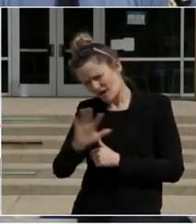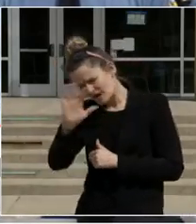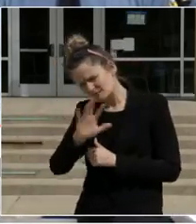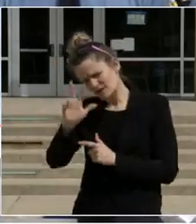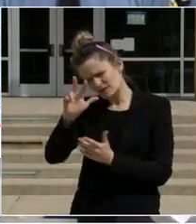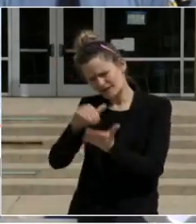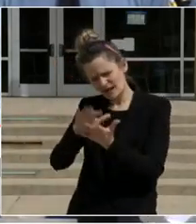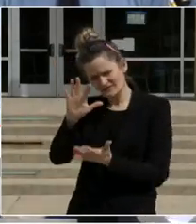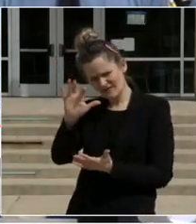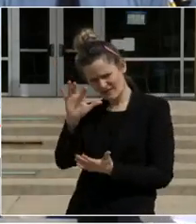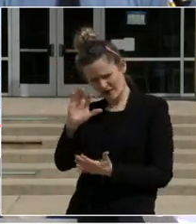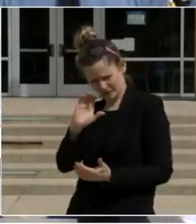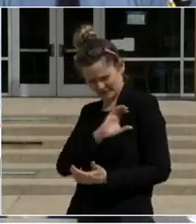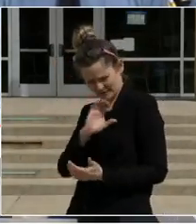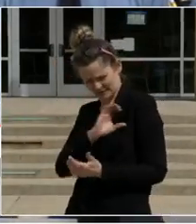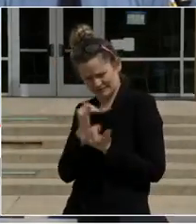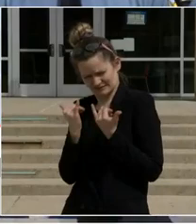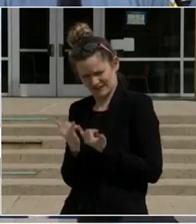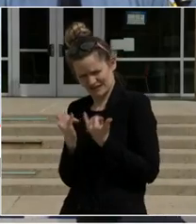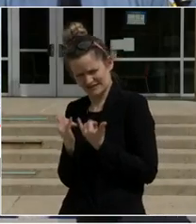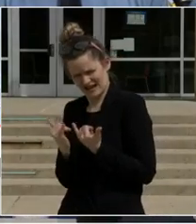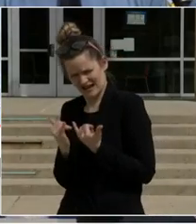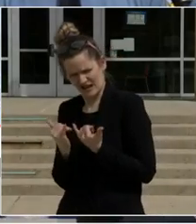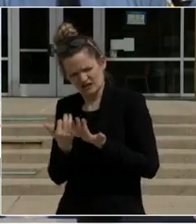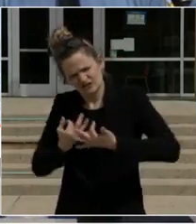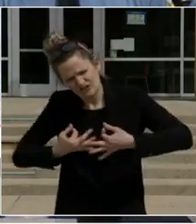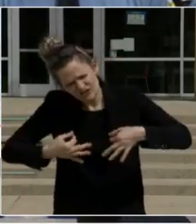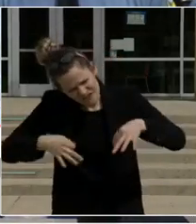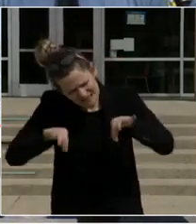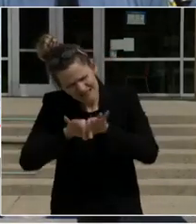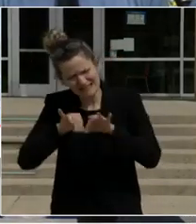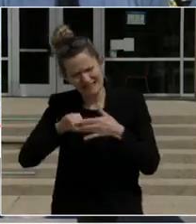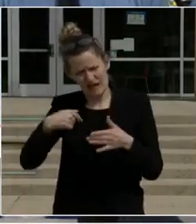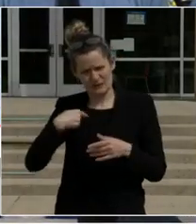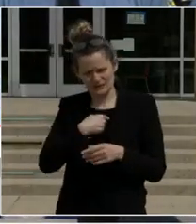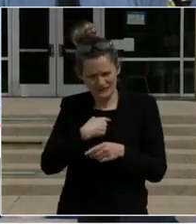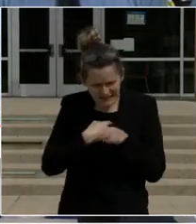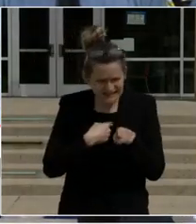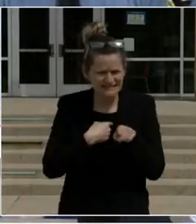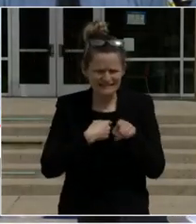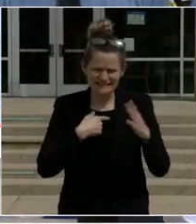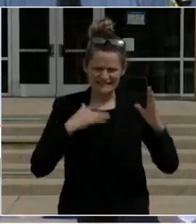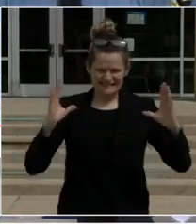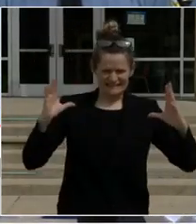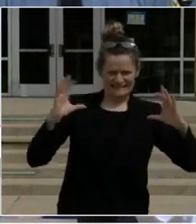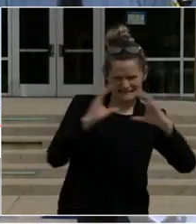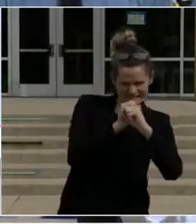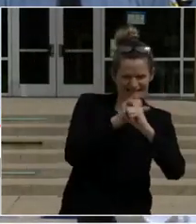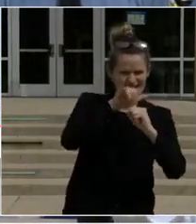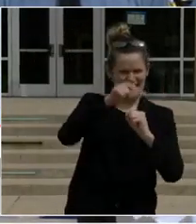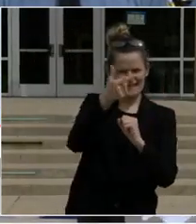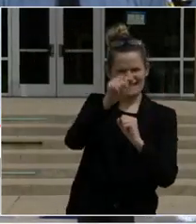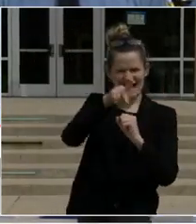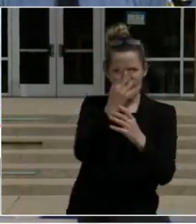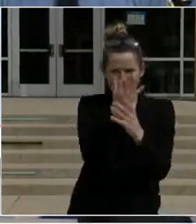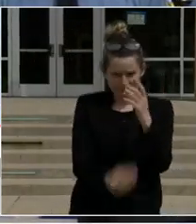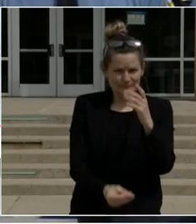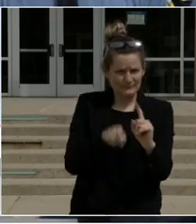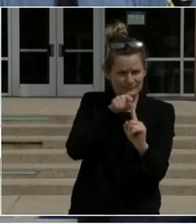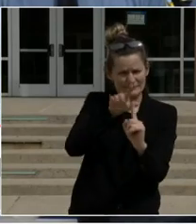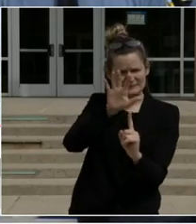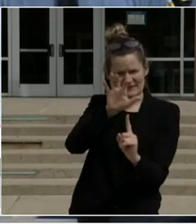members. And it is critical that we close the gap between 3,500 and put ourselves on a path to